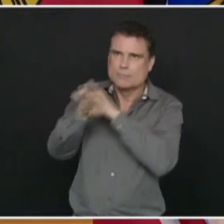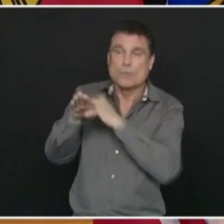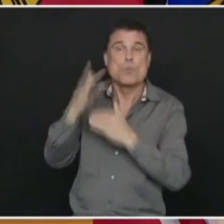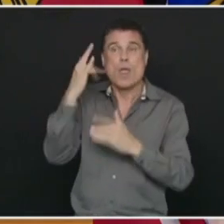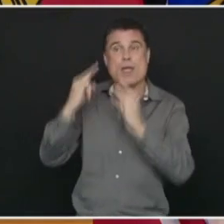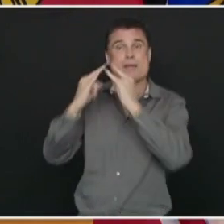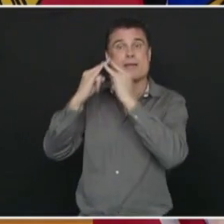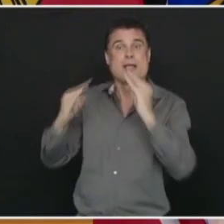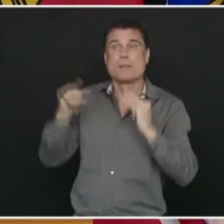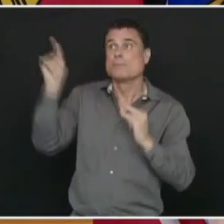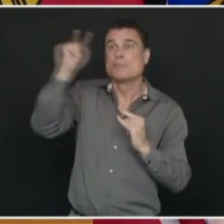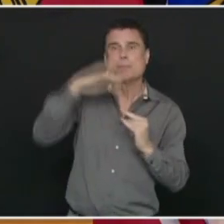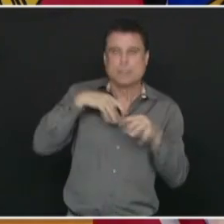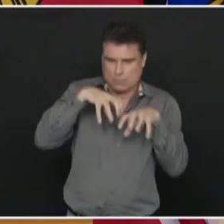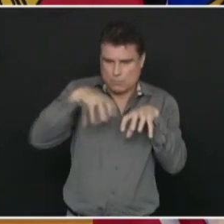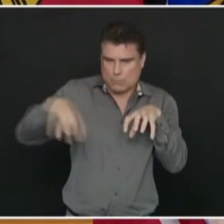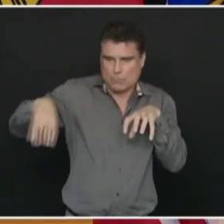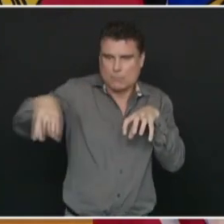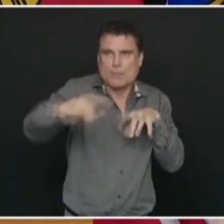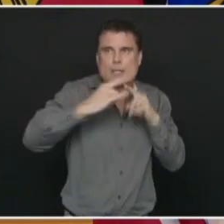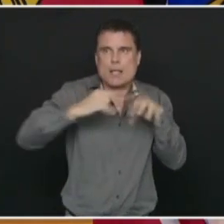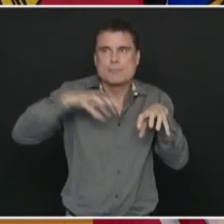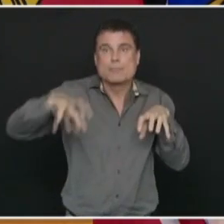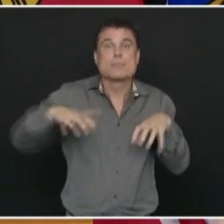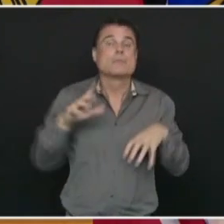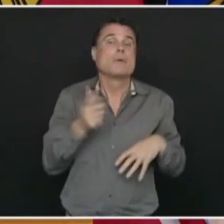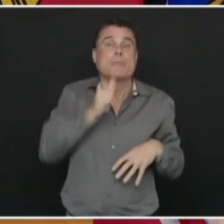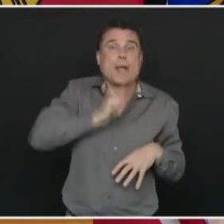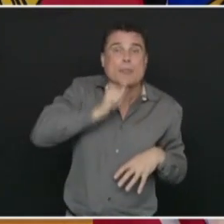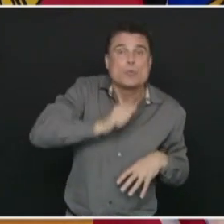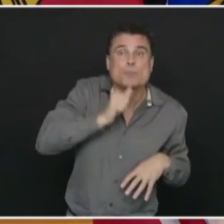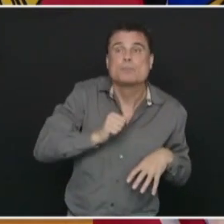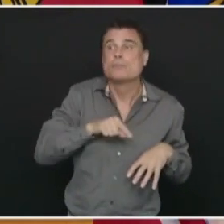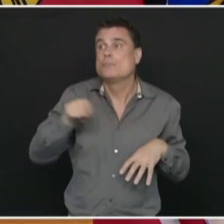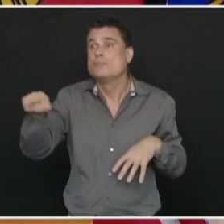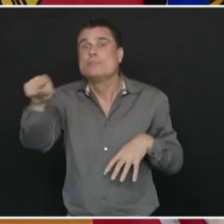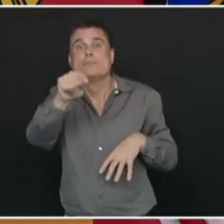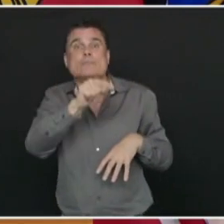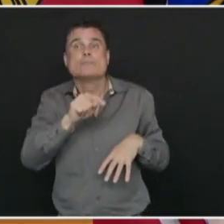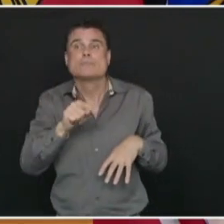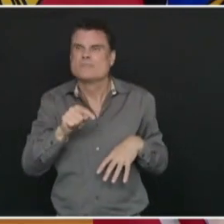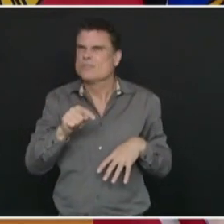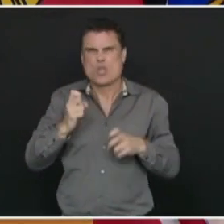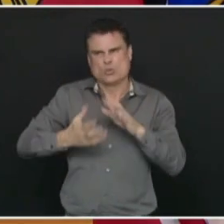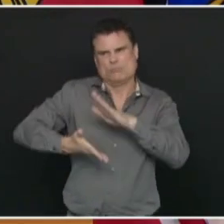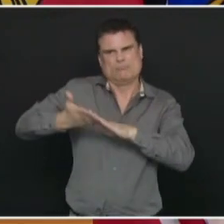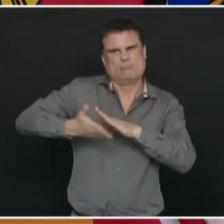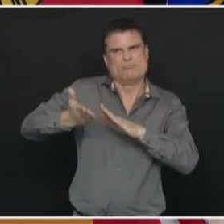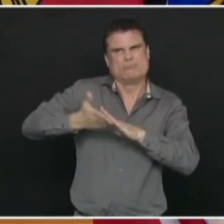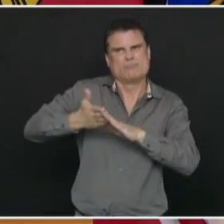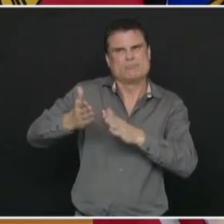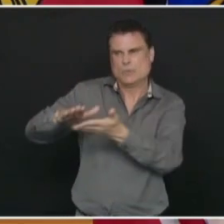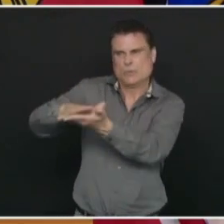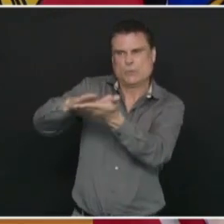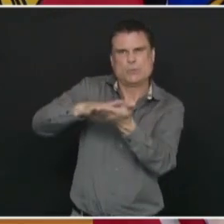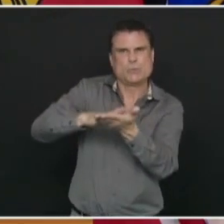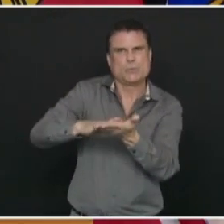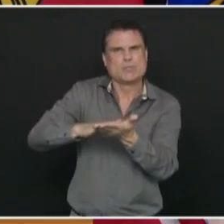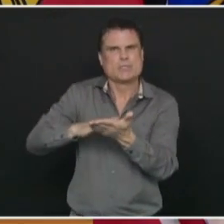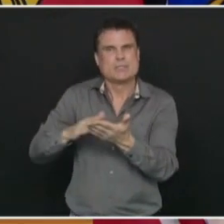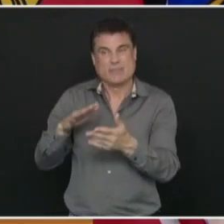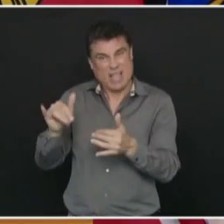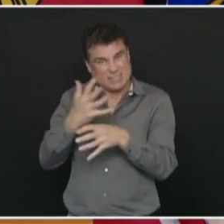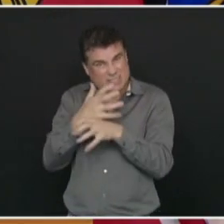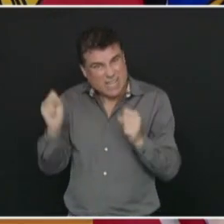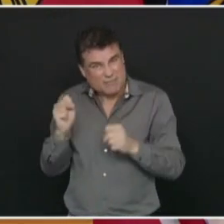could be done to maybe message or address that's a younger age for some of the cases? Yeah, so we've had